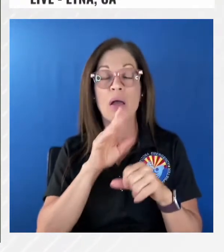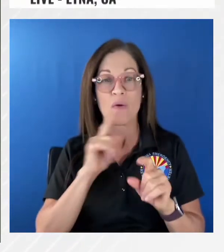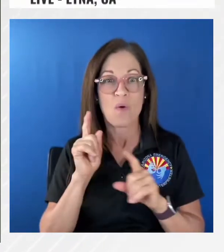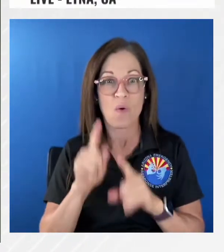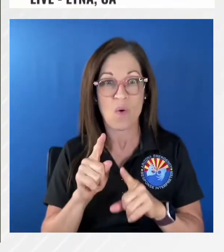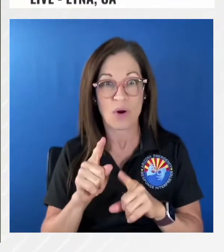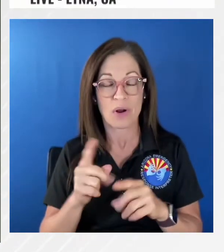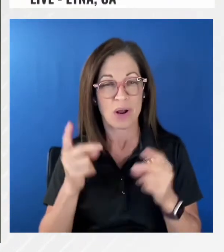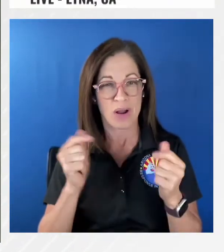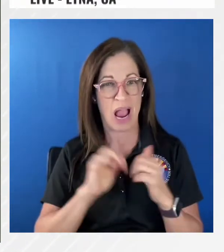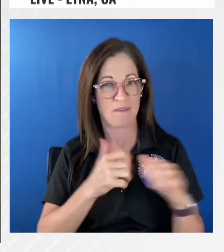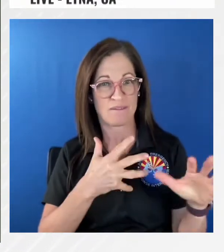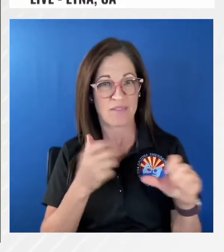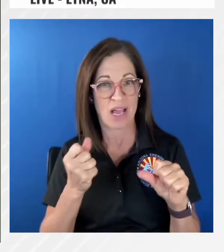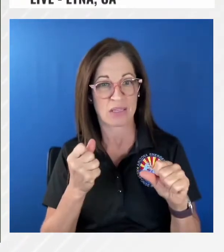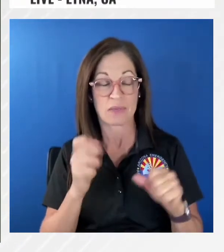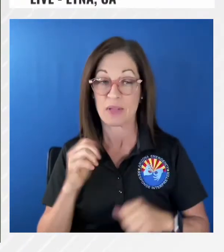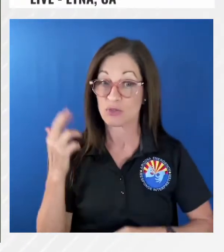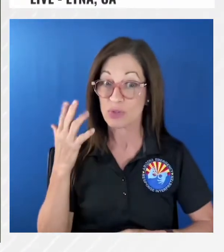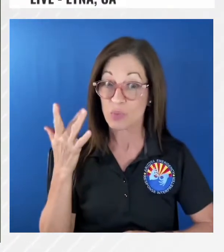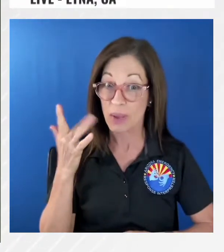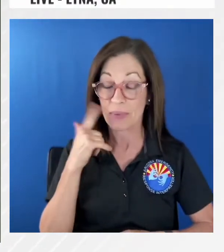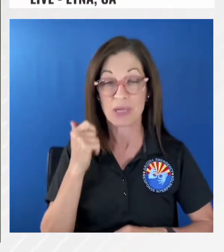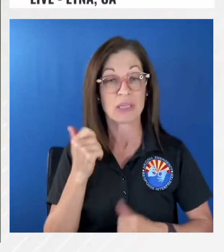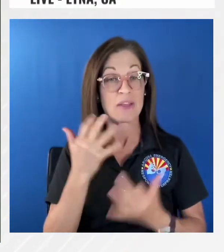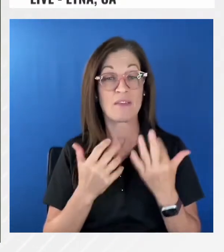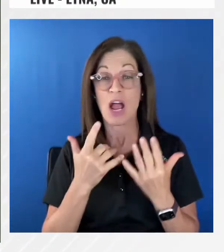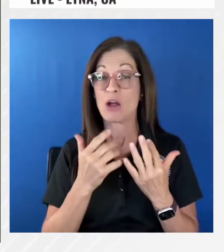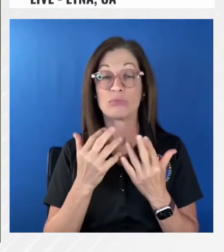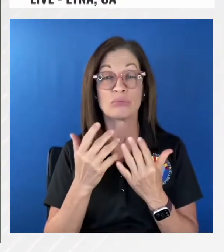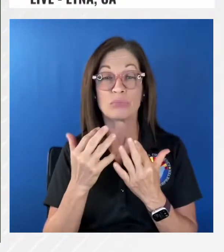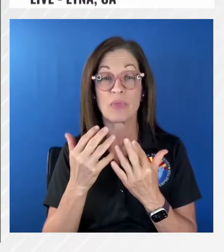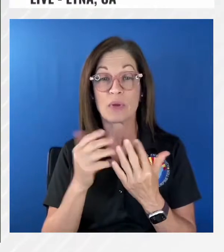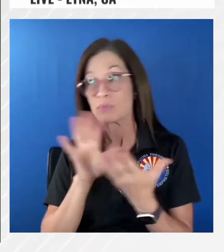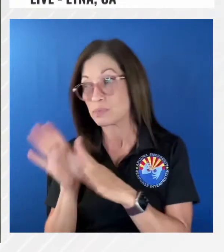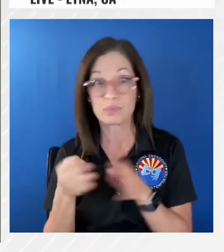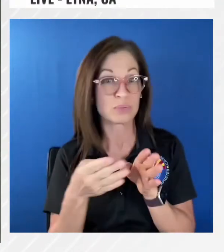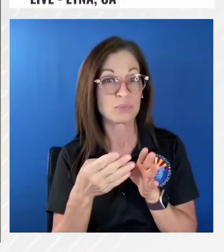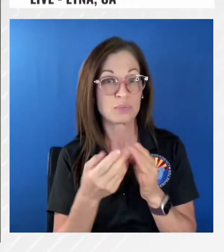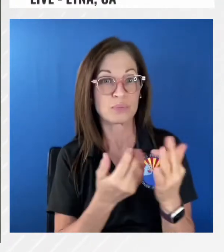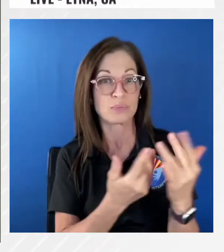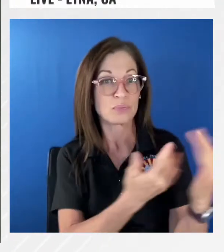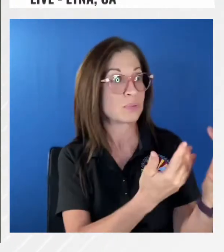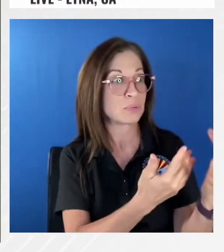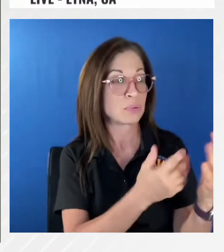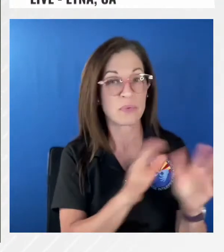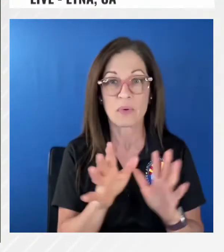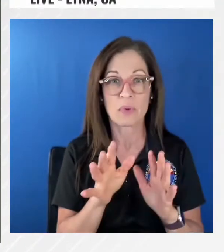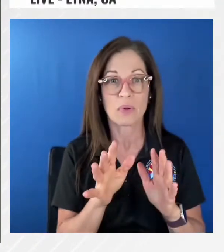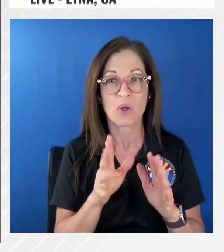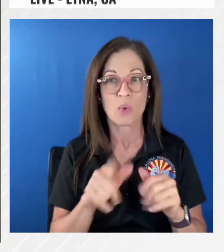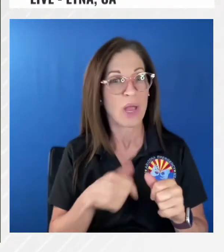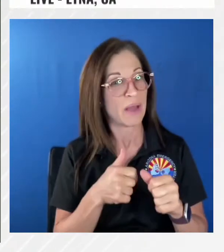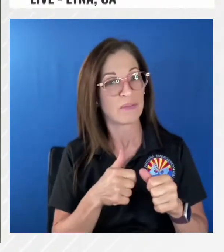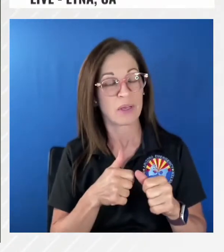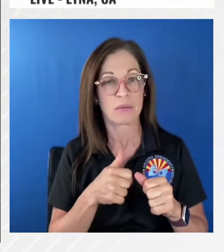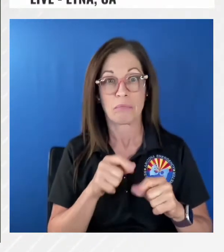do, because the fire is going one direction, and then it turns, and then it turns again, and then it turns again, and then it does another little shoot